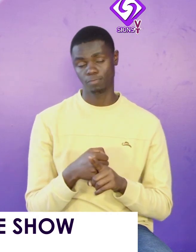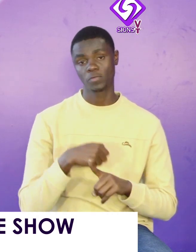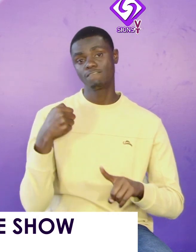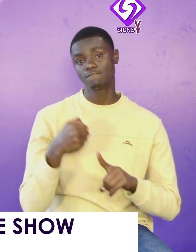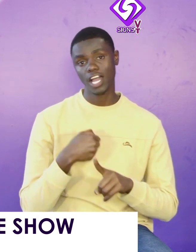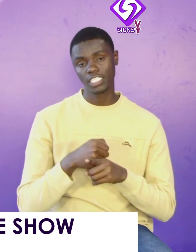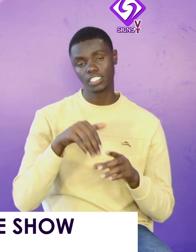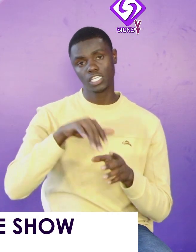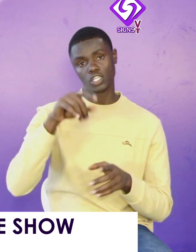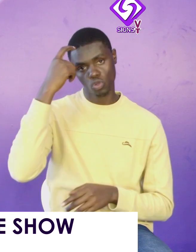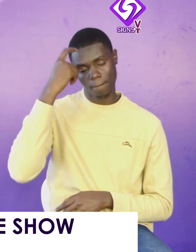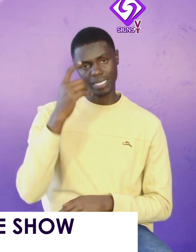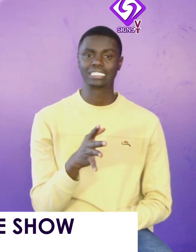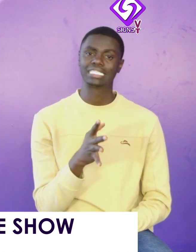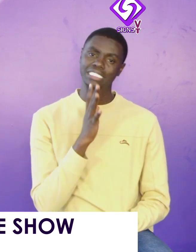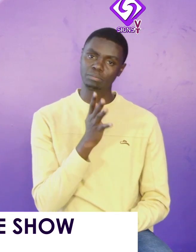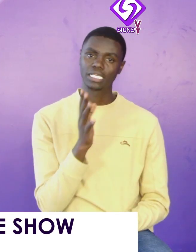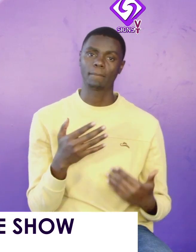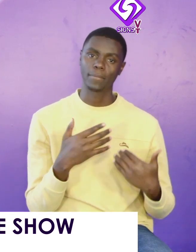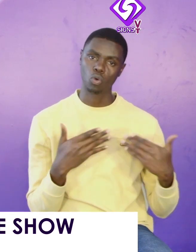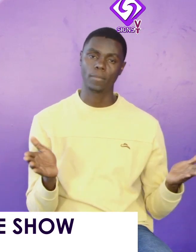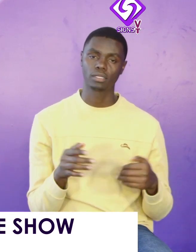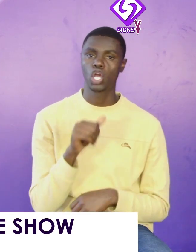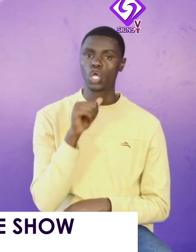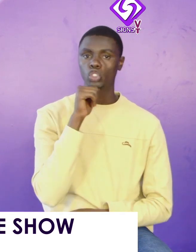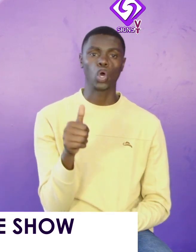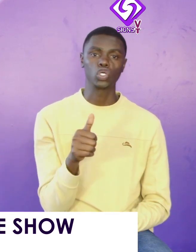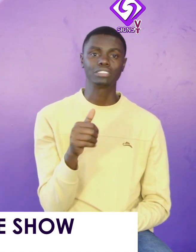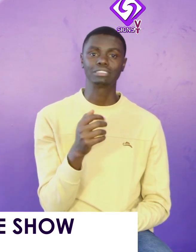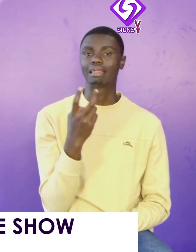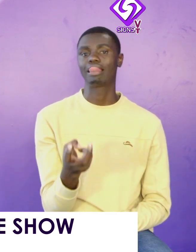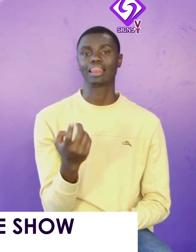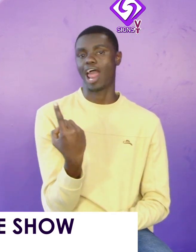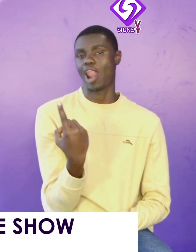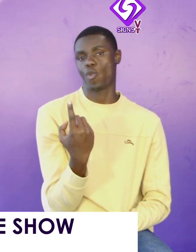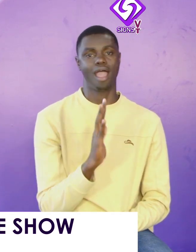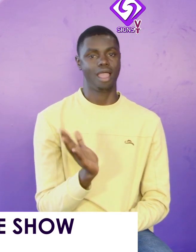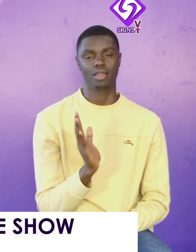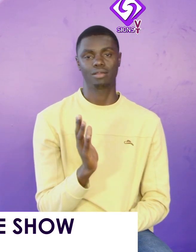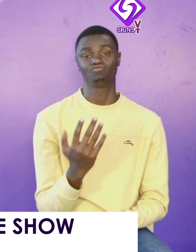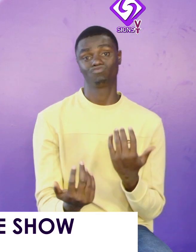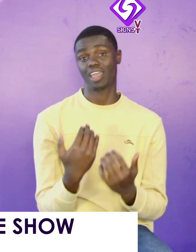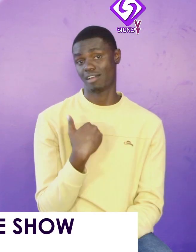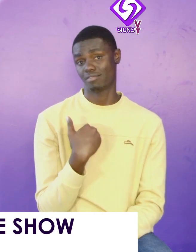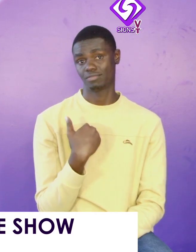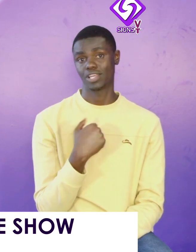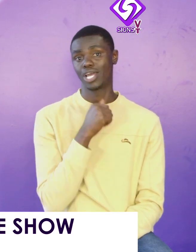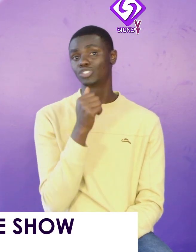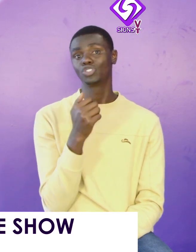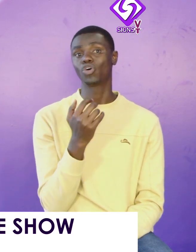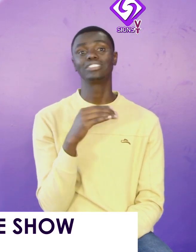in your mind. Speak out. Don't die alone. There is help. Don't